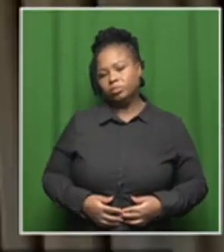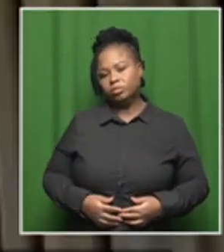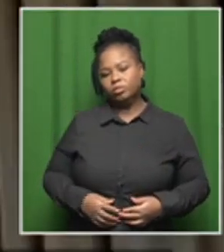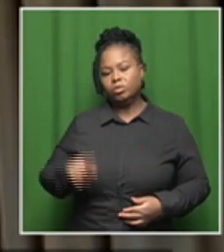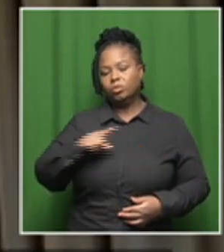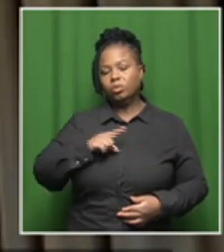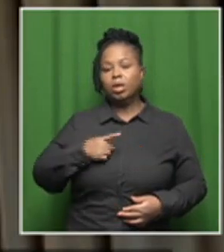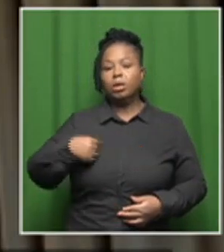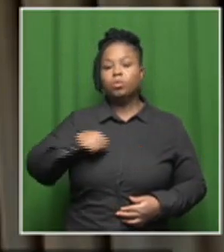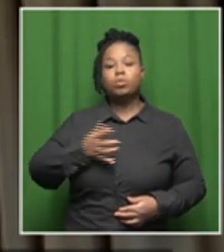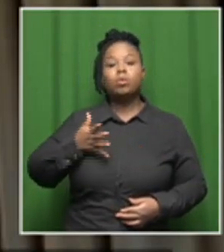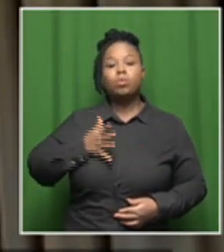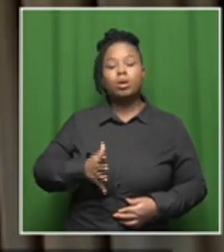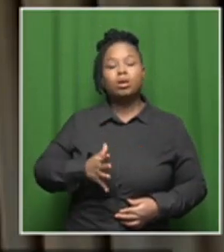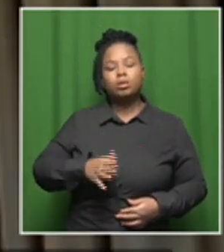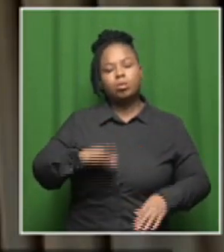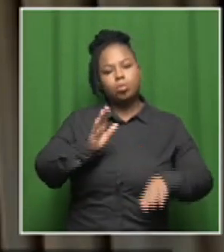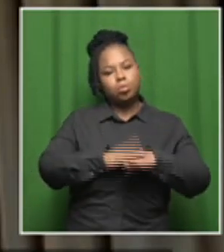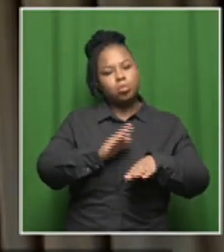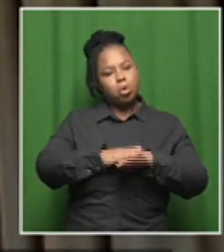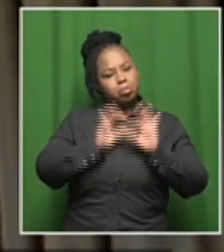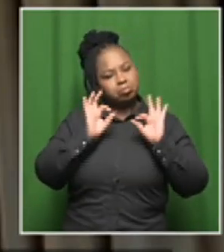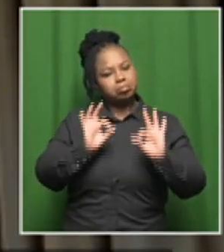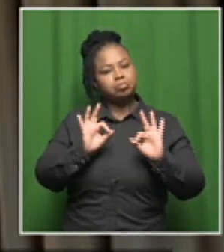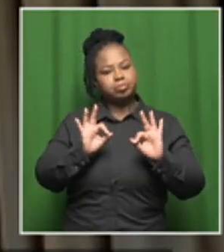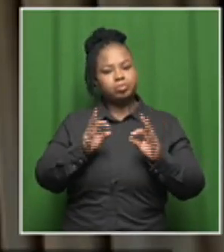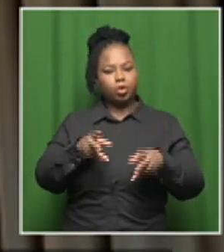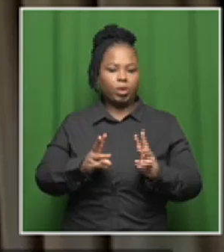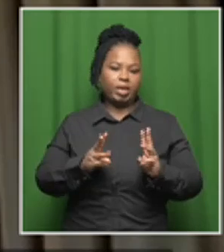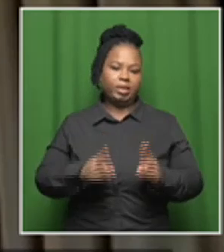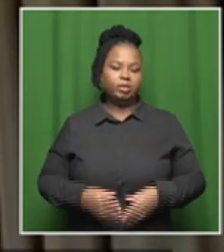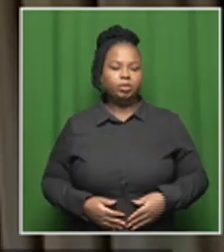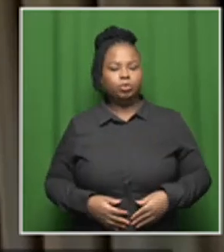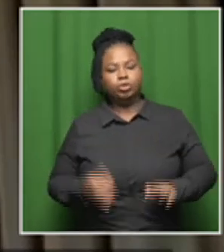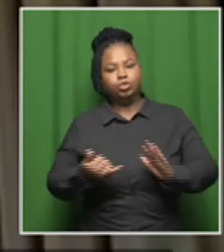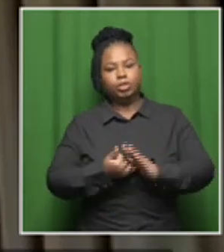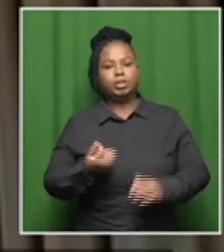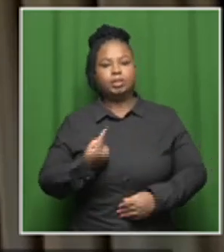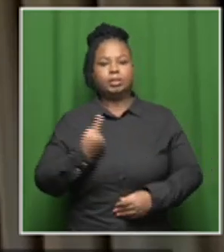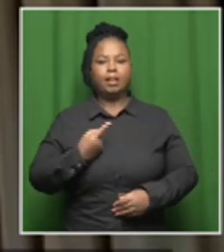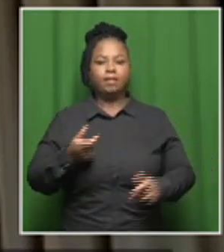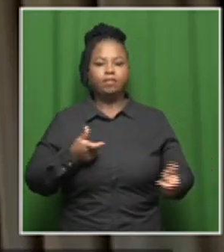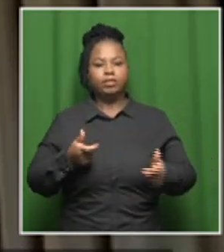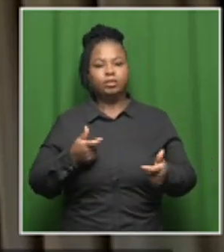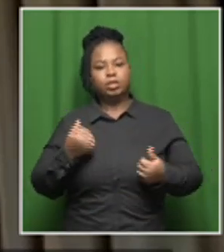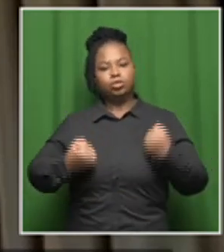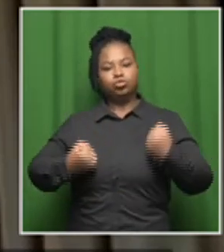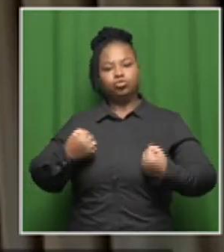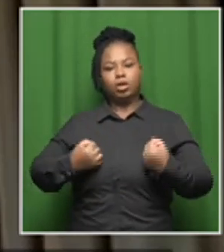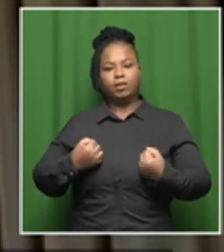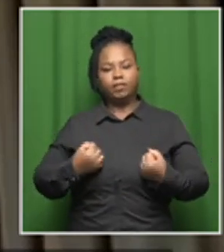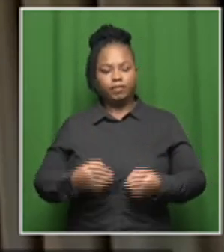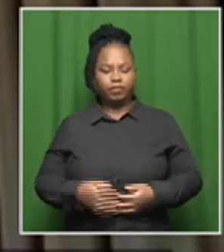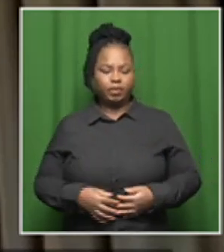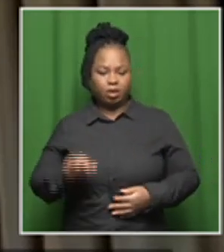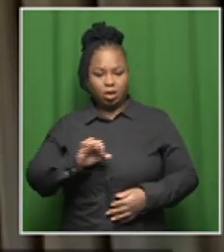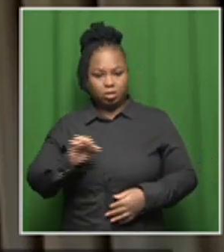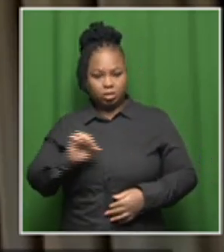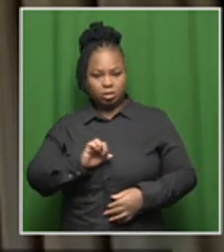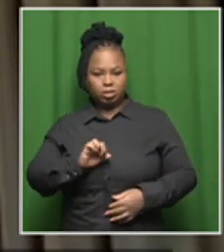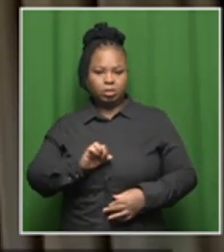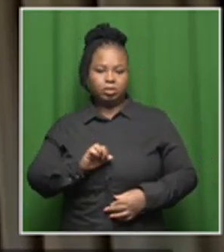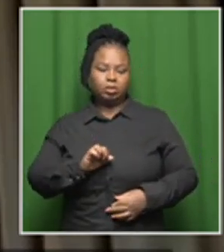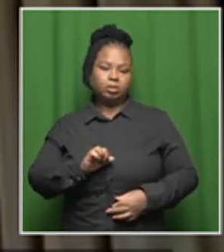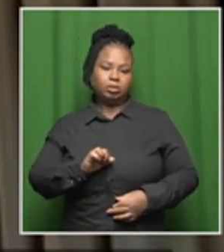really looking for is a much greater level of sophistication than even self-drive cars. And self-drive cars